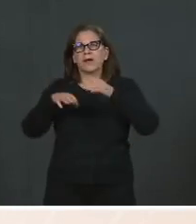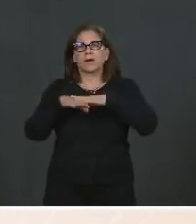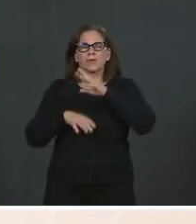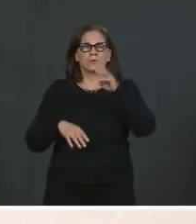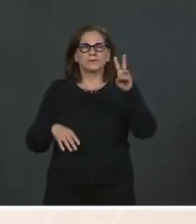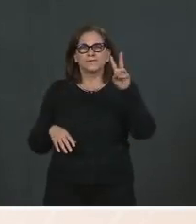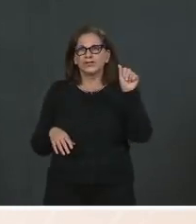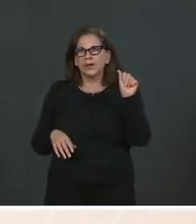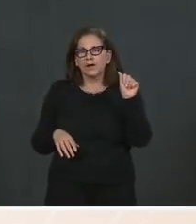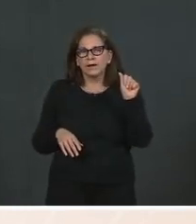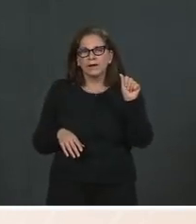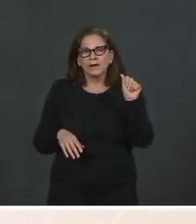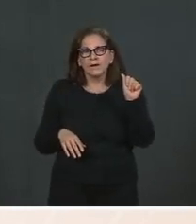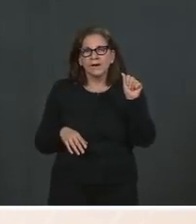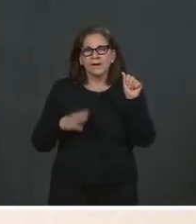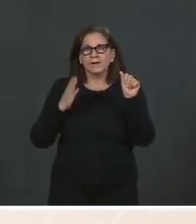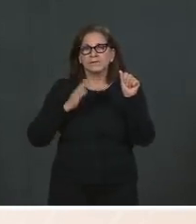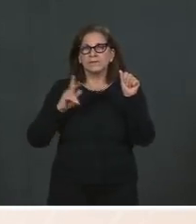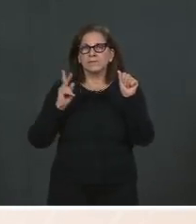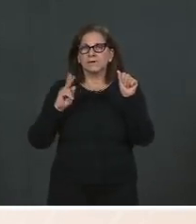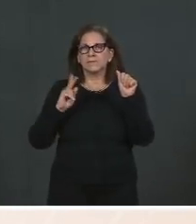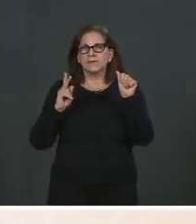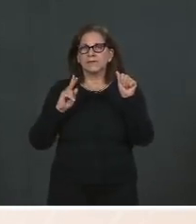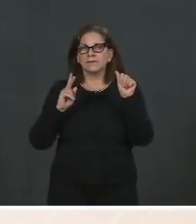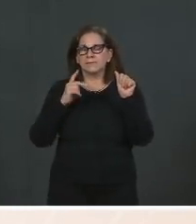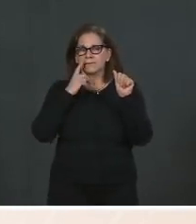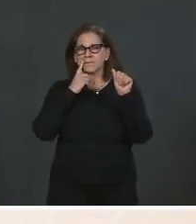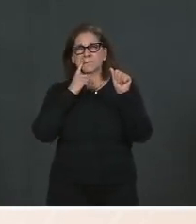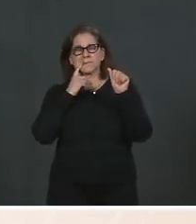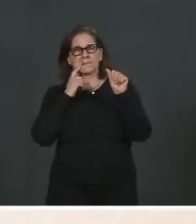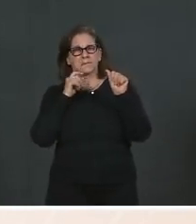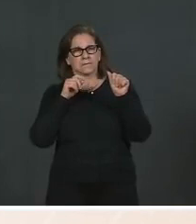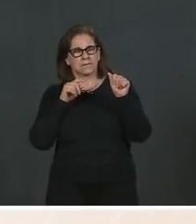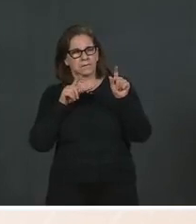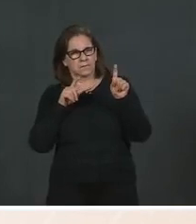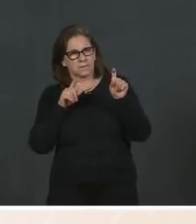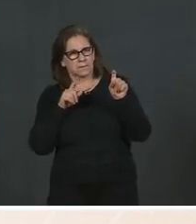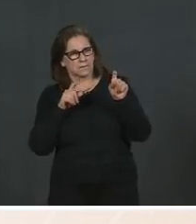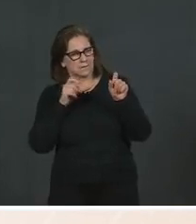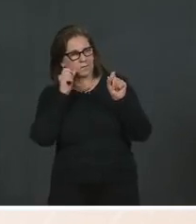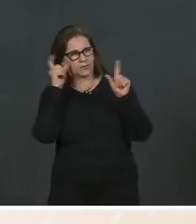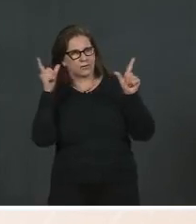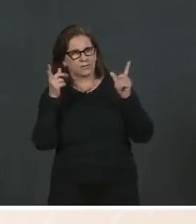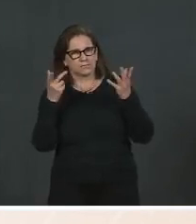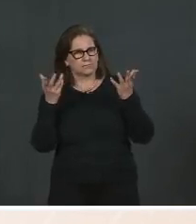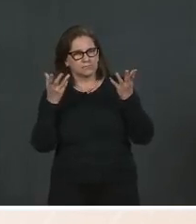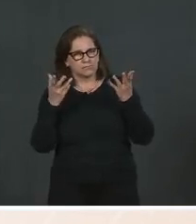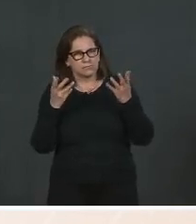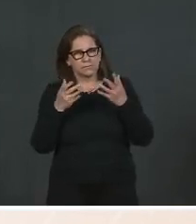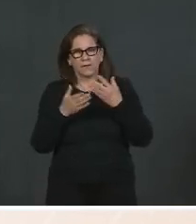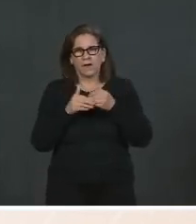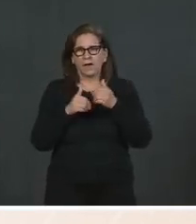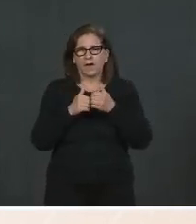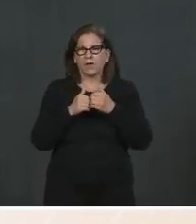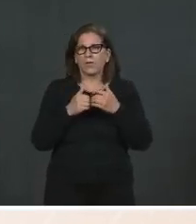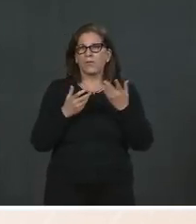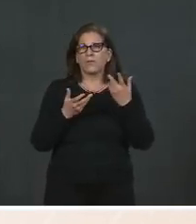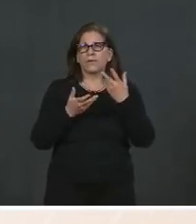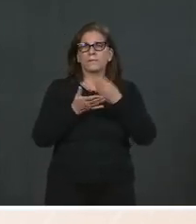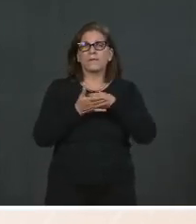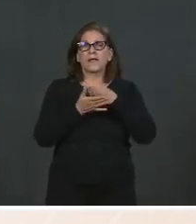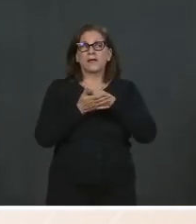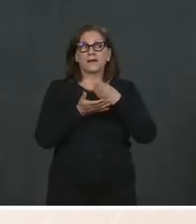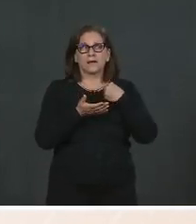Hill, and I'm wondering if you could talk a little bit about the process of how the White House settled on Gail Manchin for that job, and what type of input